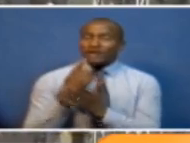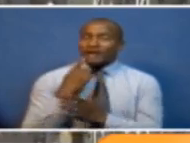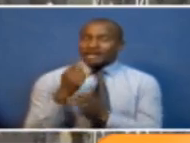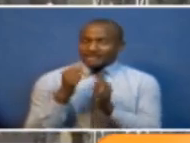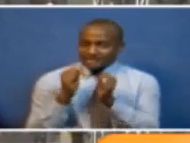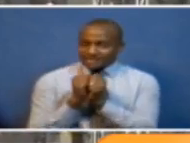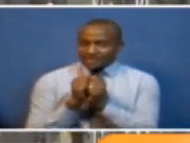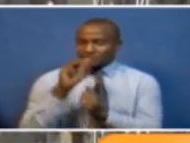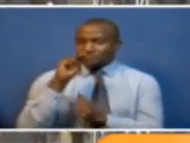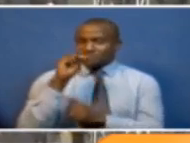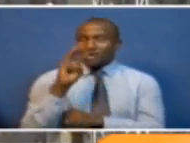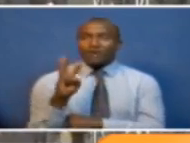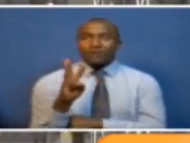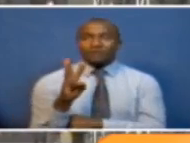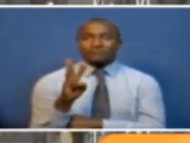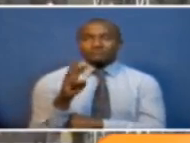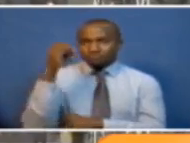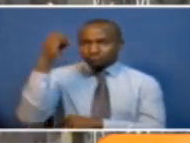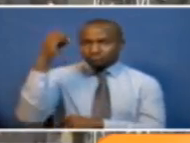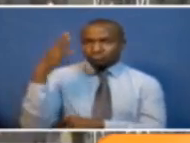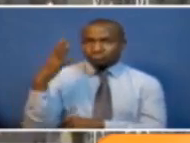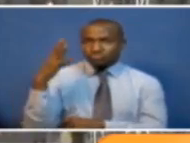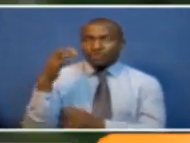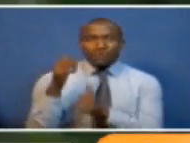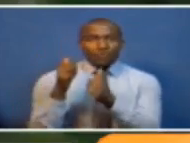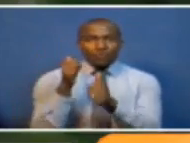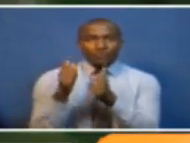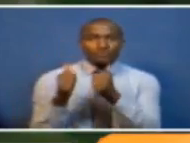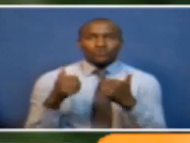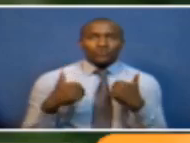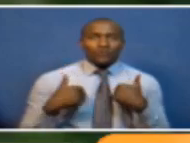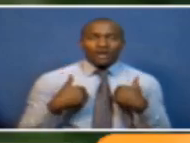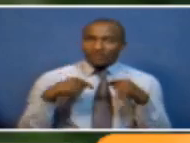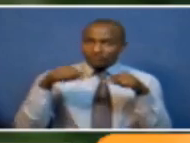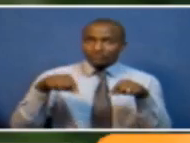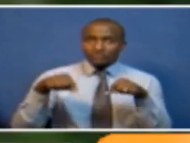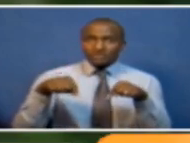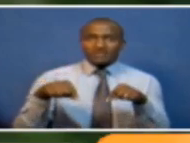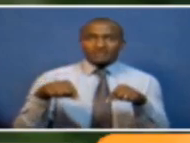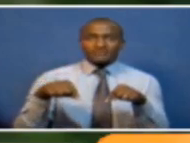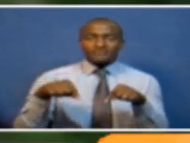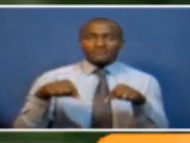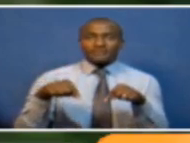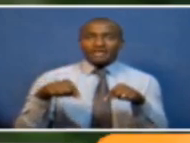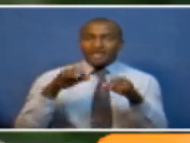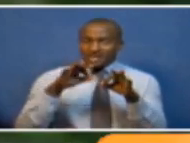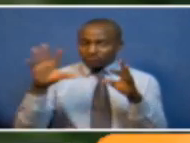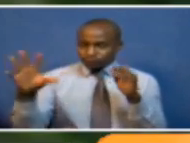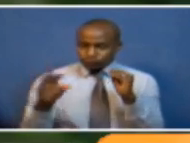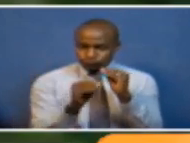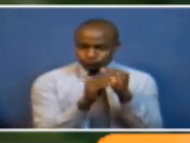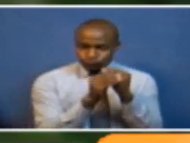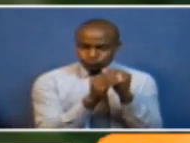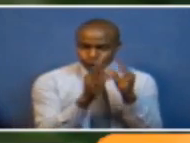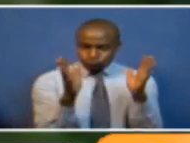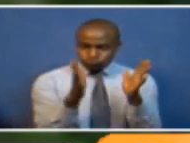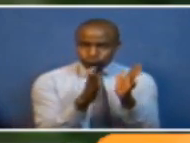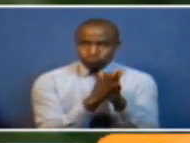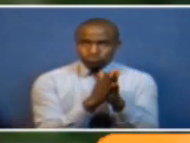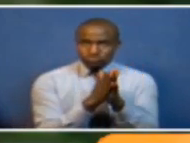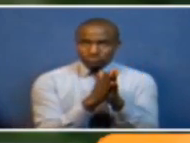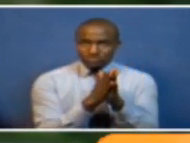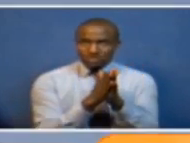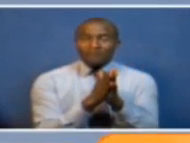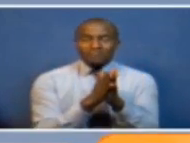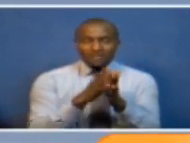much lower expense energy than we have today. So basically, when you add 310 megawatts to an 1800 megawatt grid, the average cost of